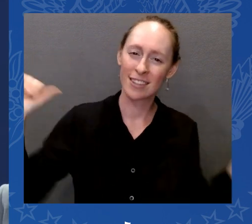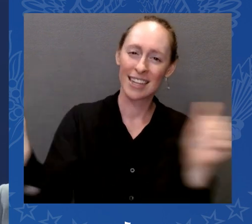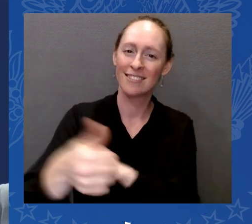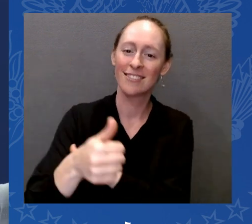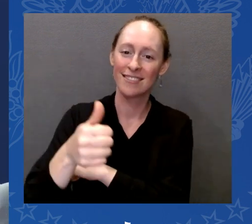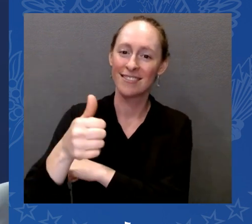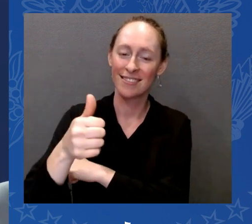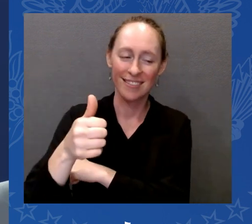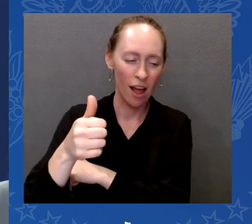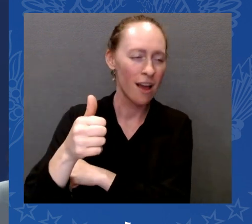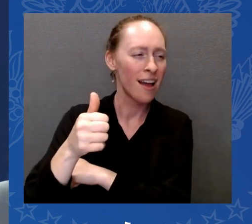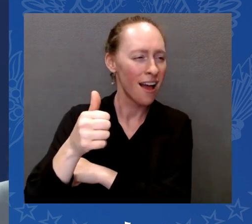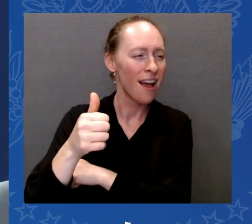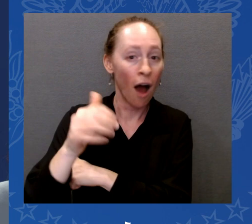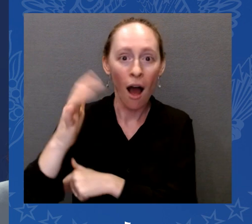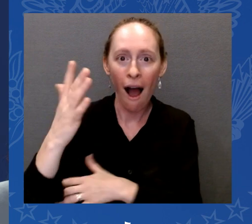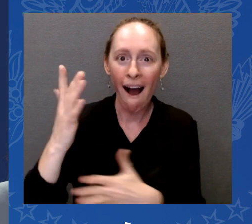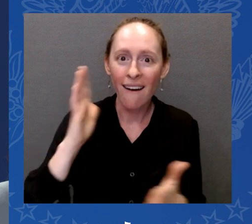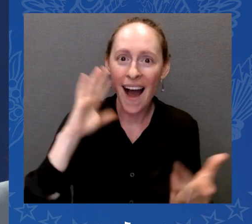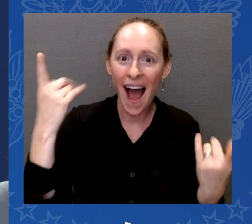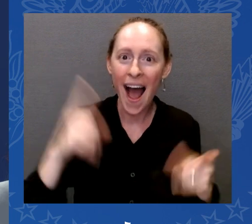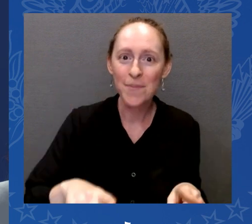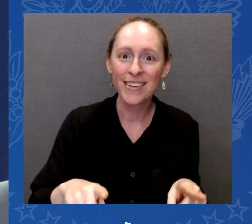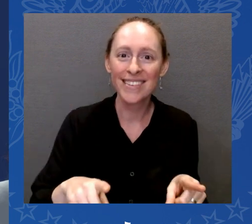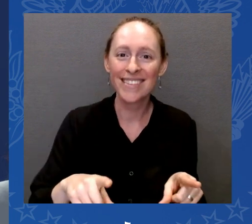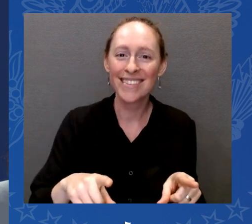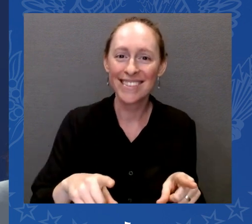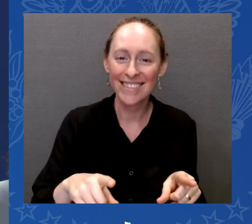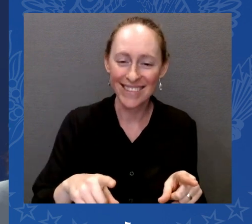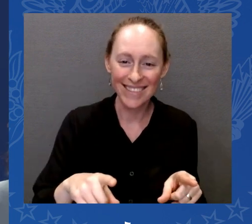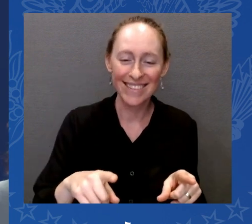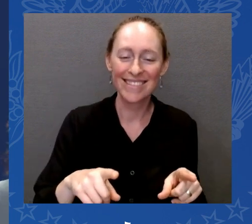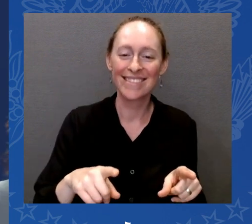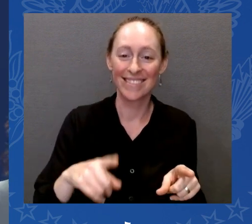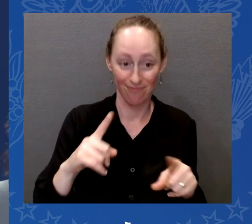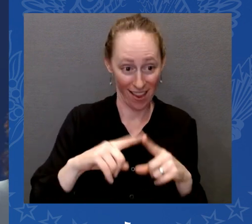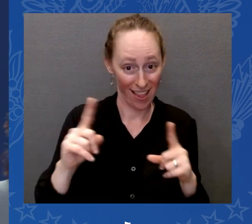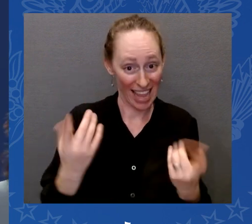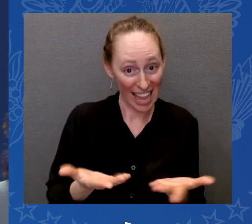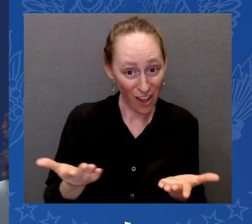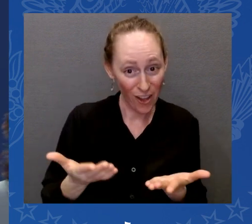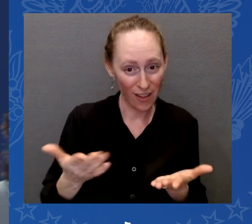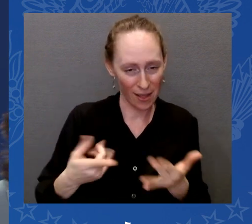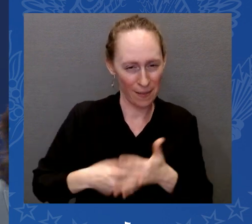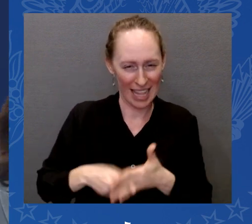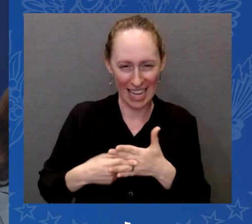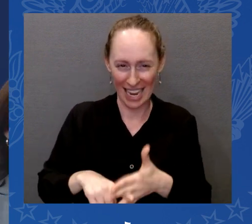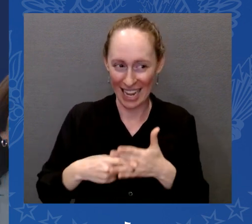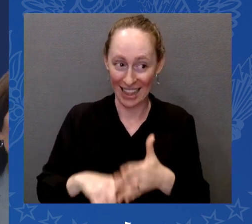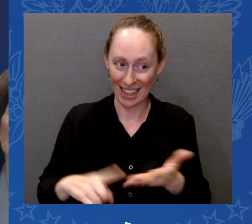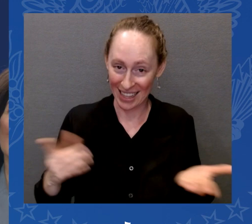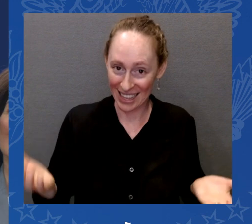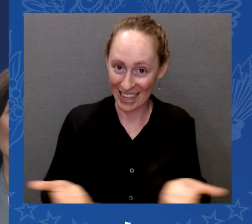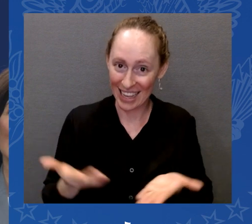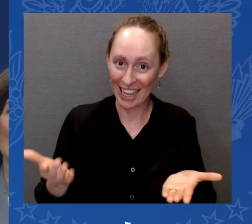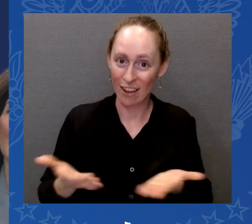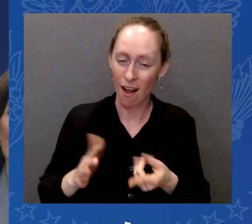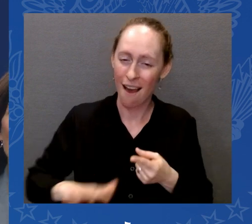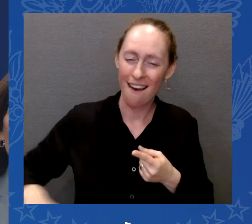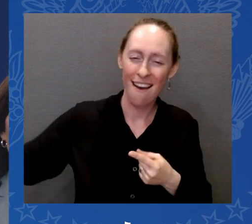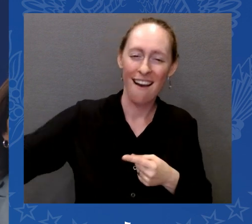primarily here. And so I want to thank you all. This is a big day for Central New York, but it's also a big day for the United